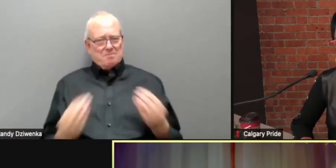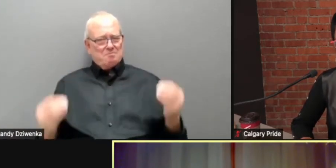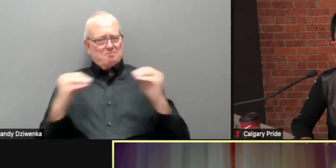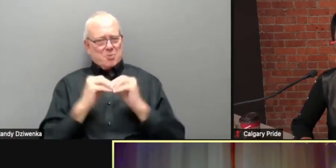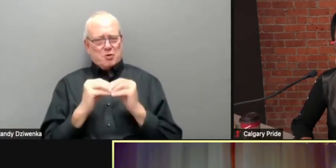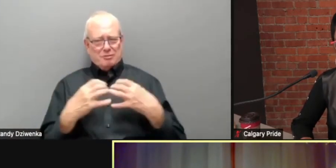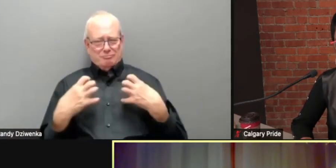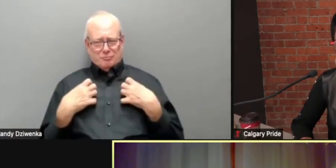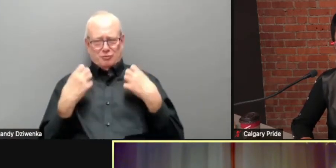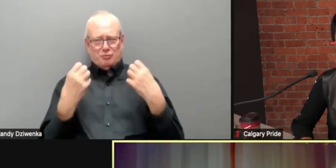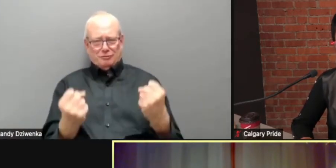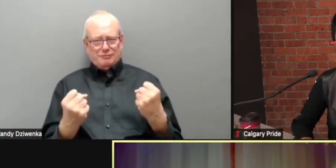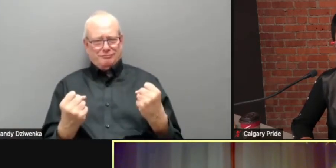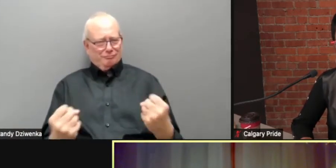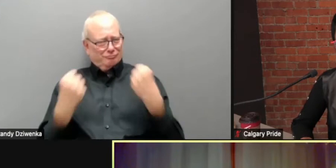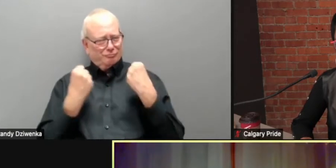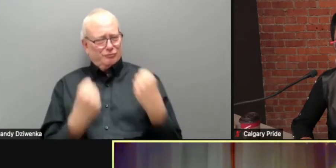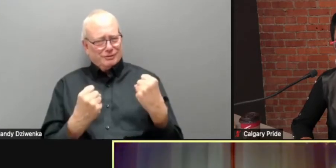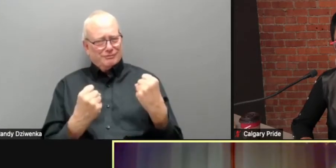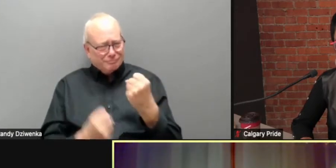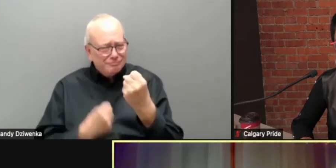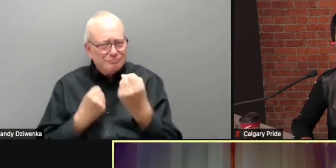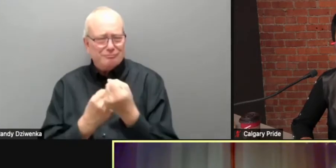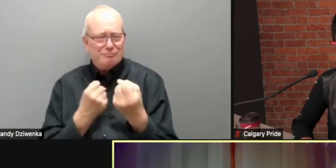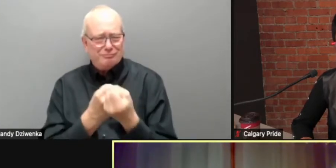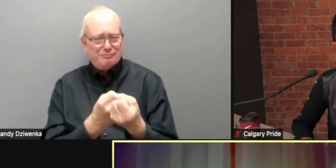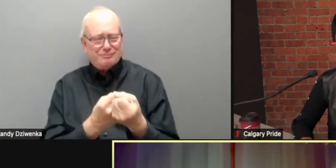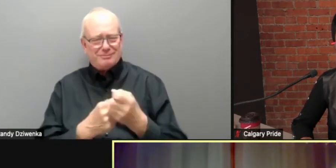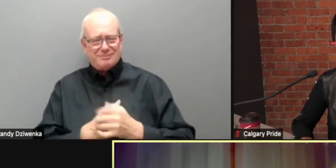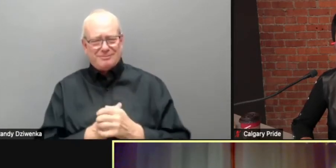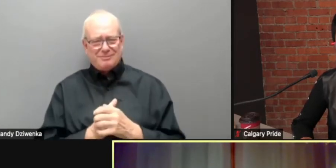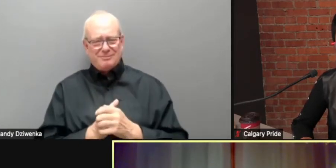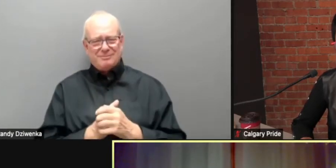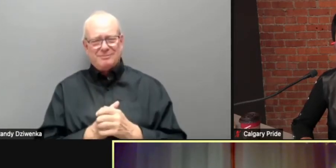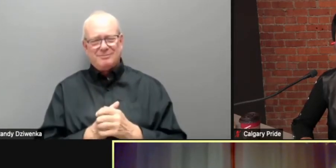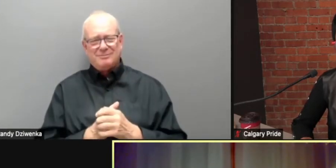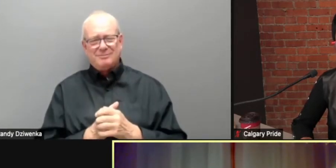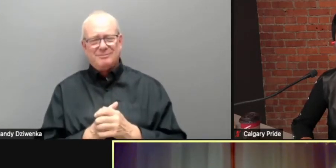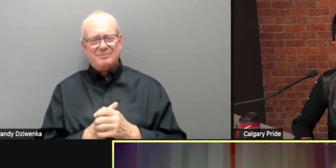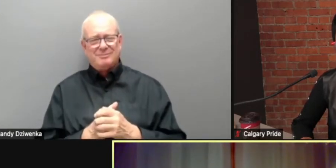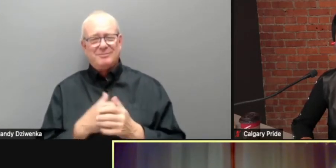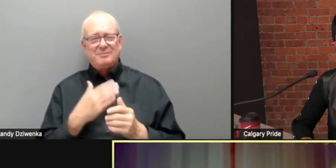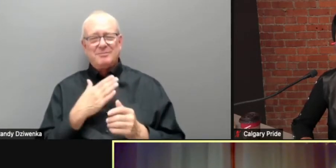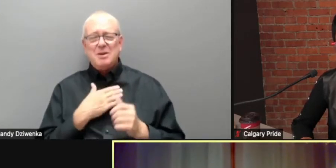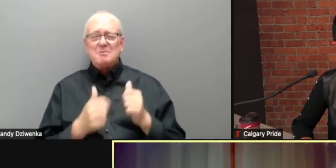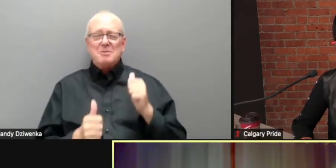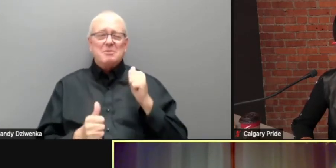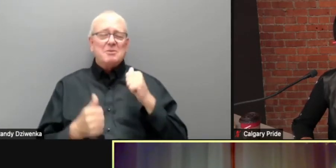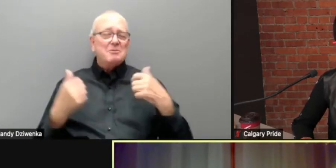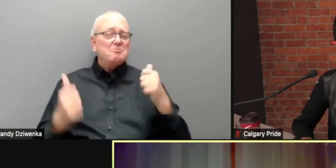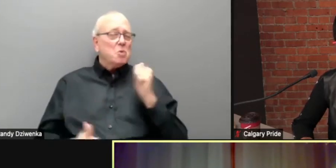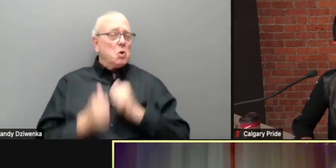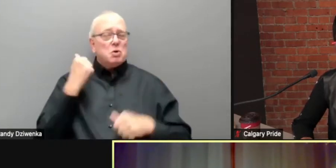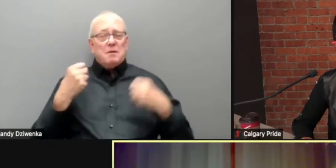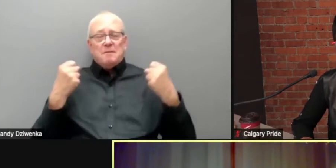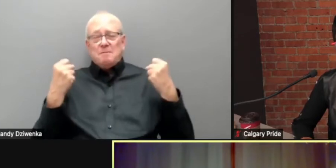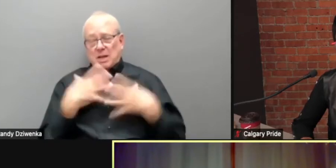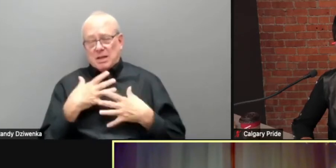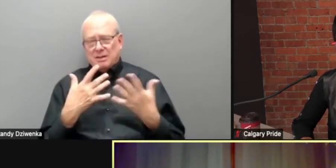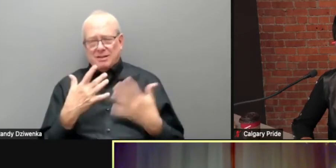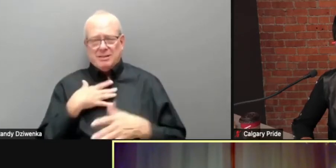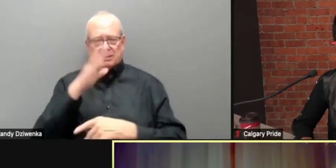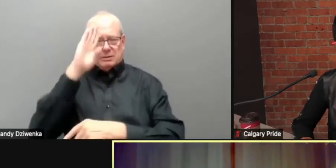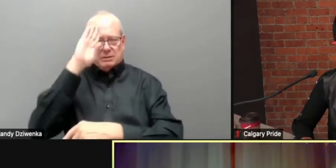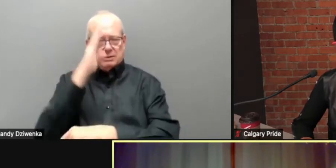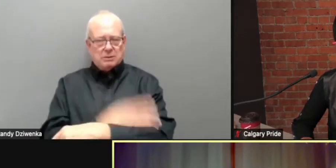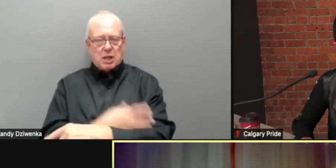worst fear is to lose my child. And there was no way that I would have accepted that, because when